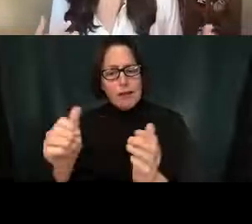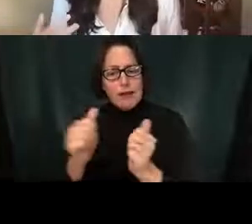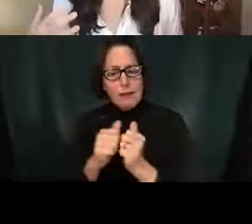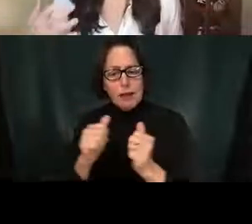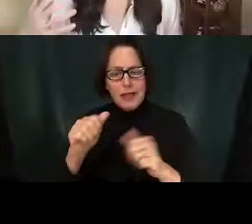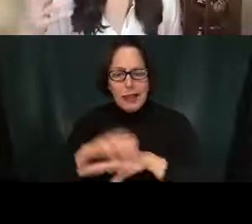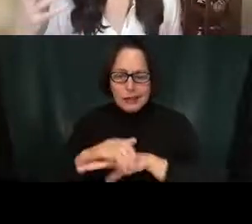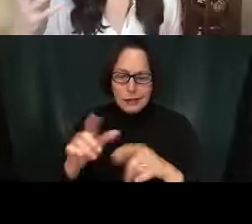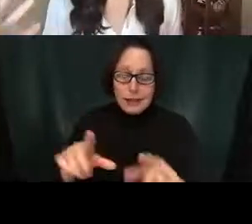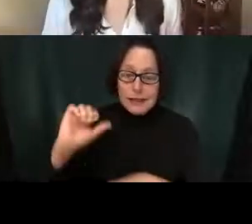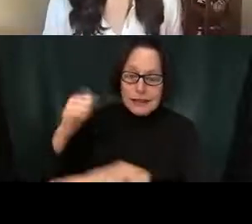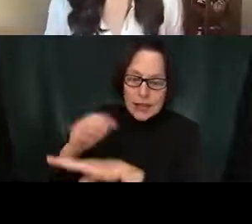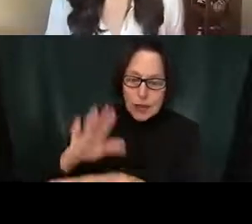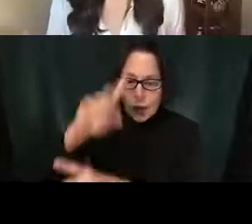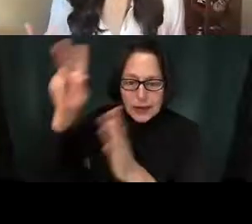Set your intention,